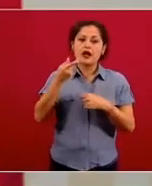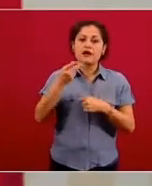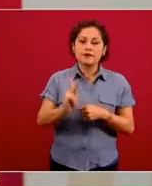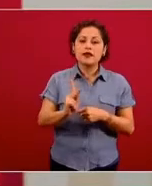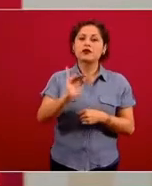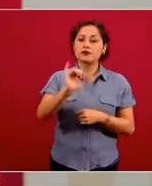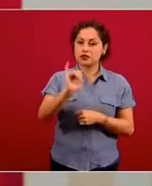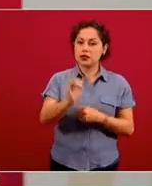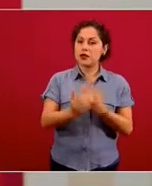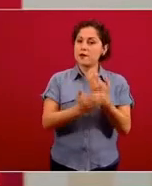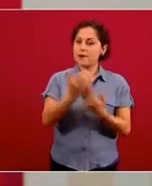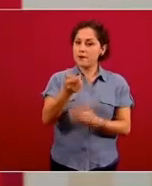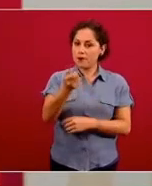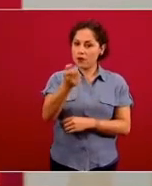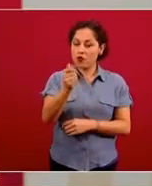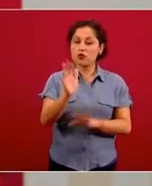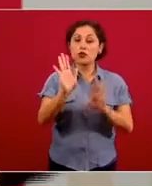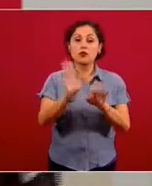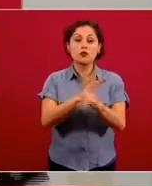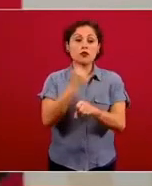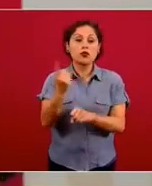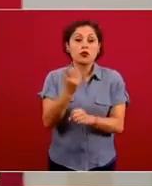you. It's few people.